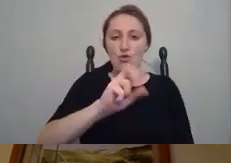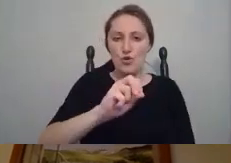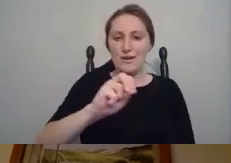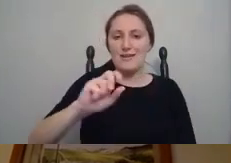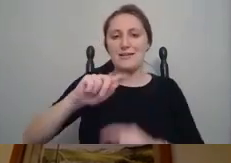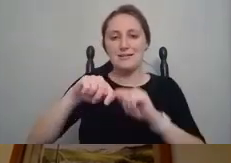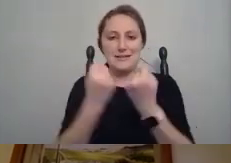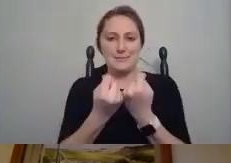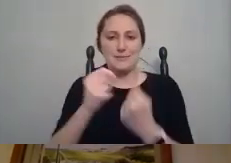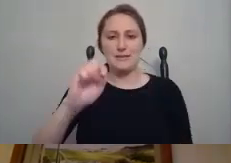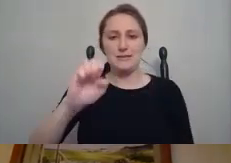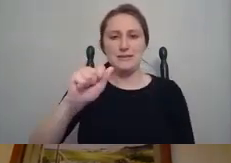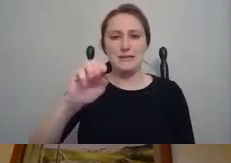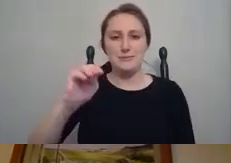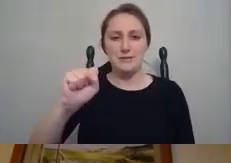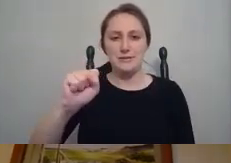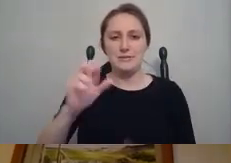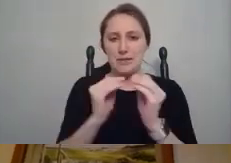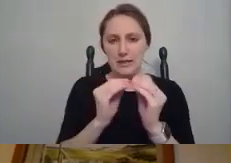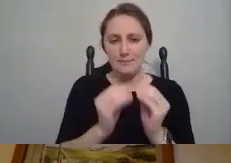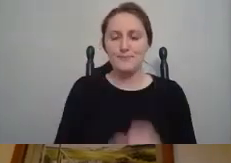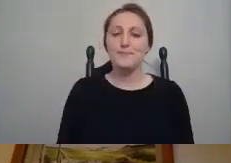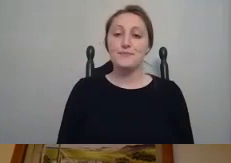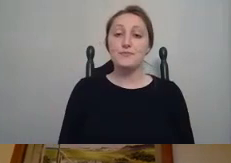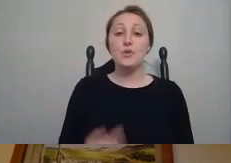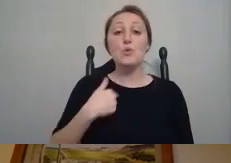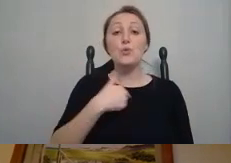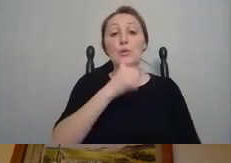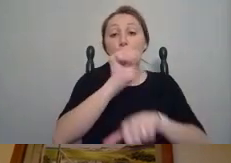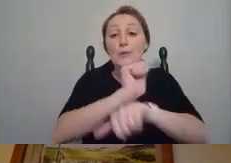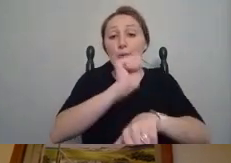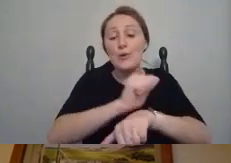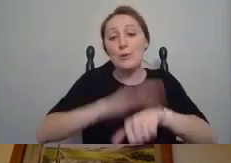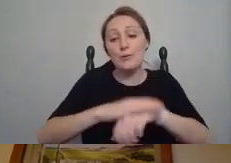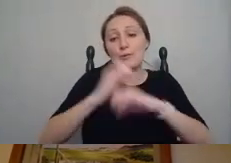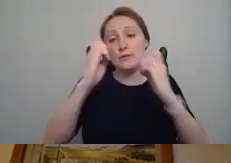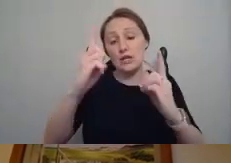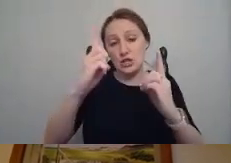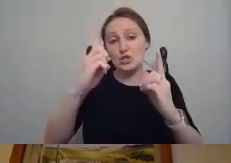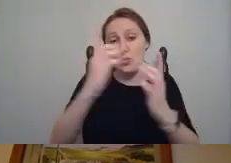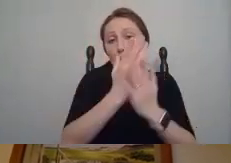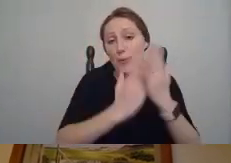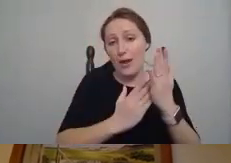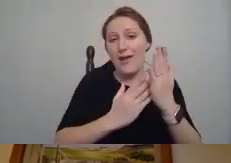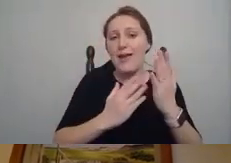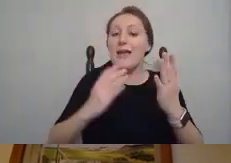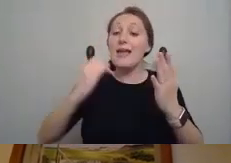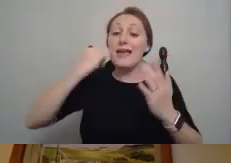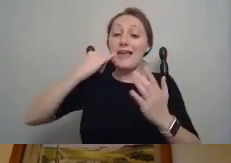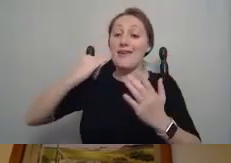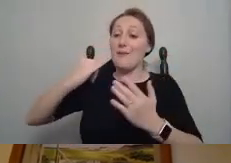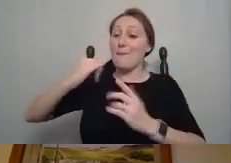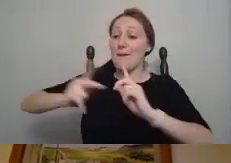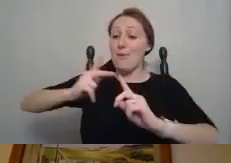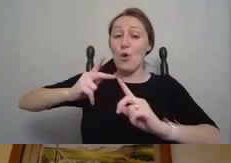Teams. So we'll have to work on the educational end of how can kids continue to learn if they're live in front of